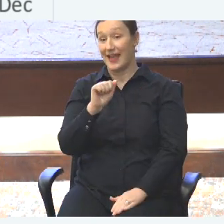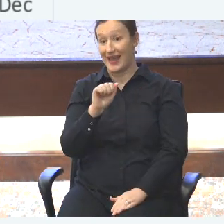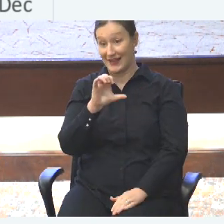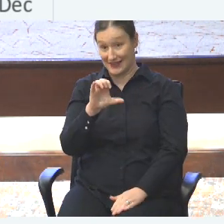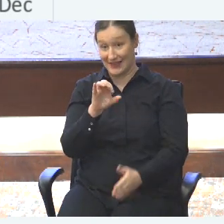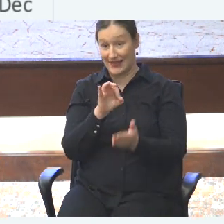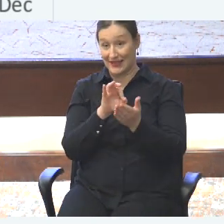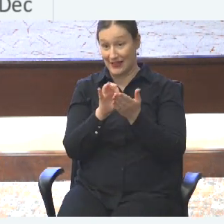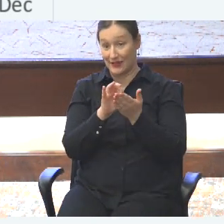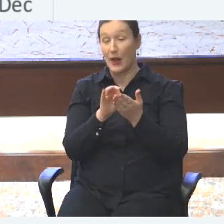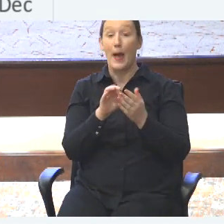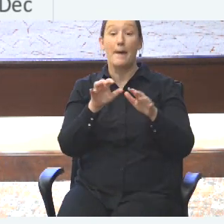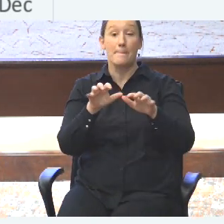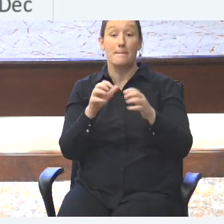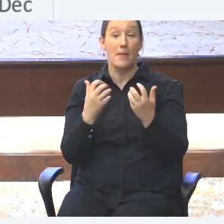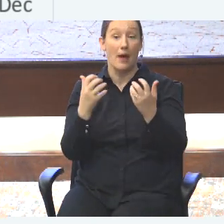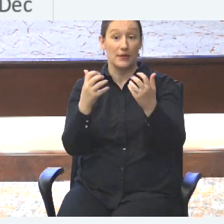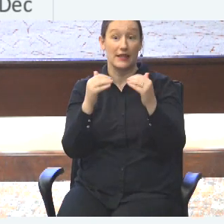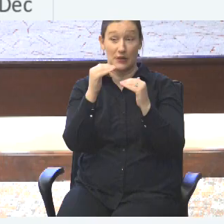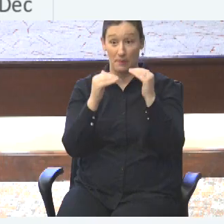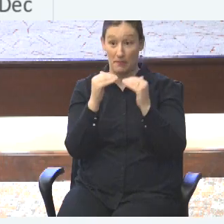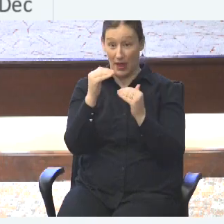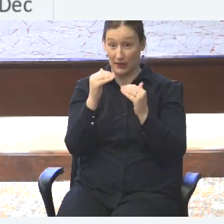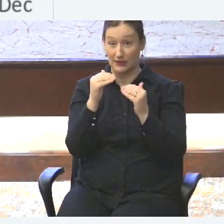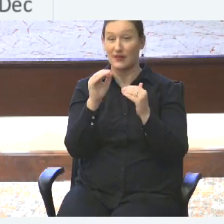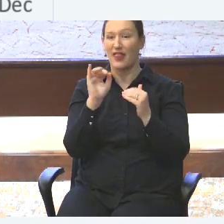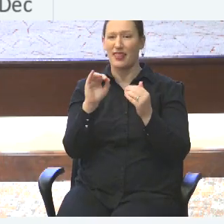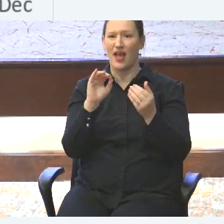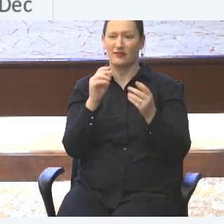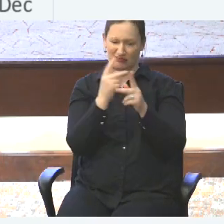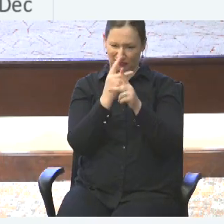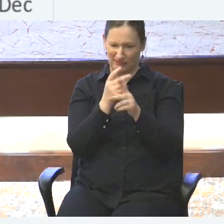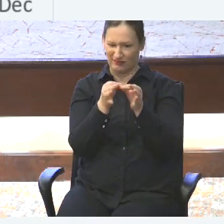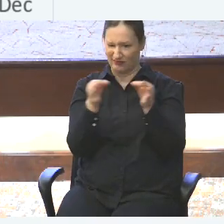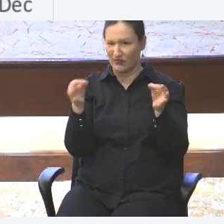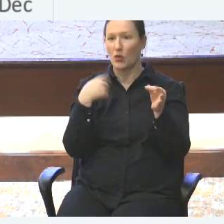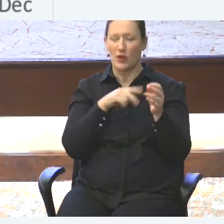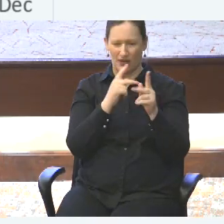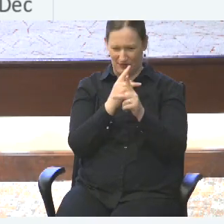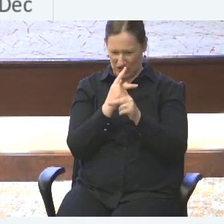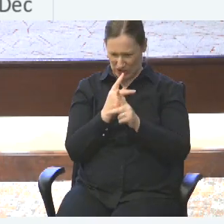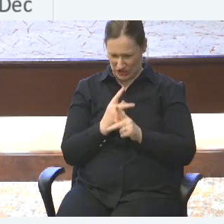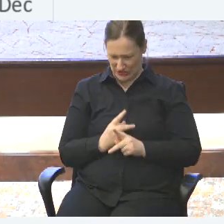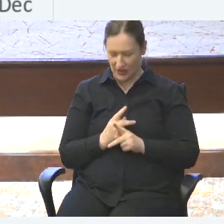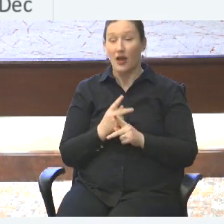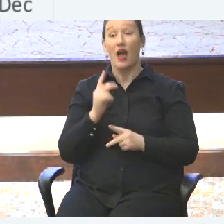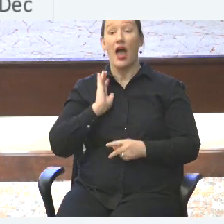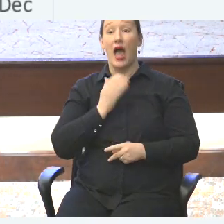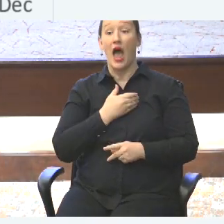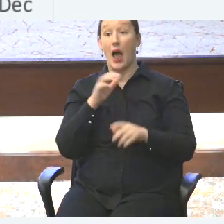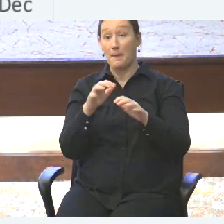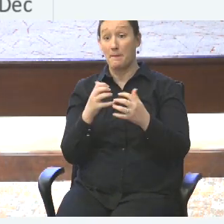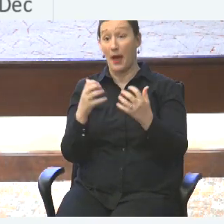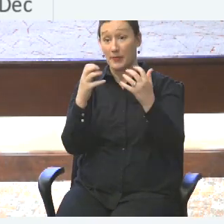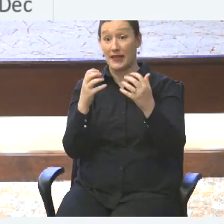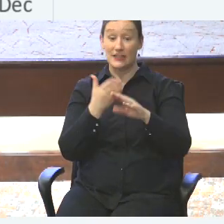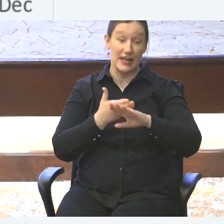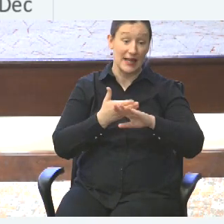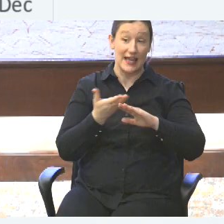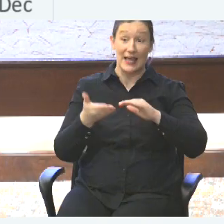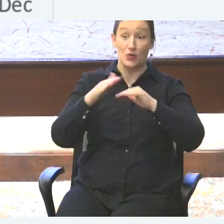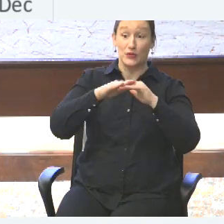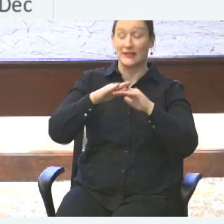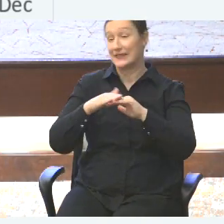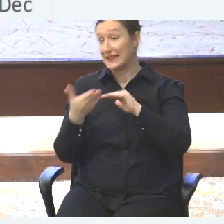SAC Population Balance Calculation is the formula we use to determine if the shelter's population is increasing, decreasing, or staying the